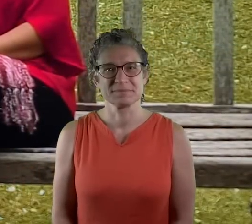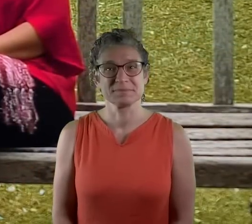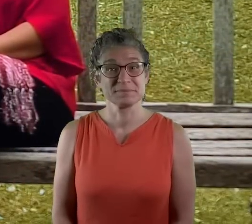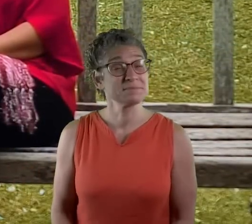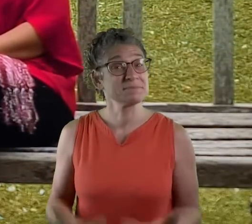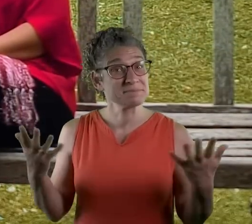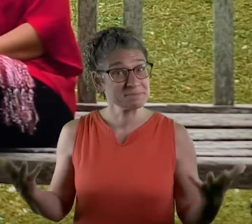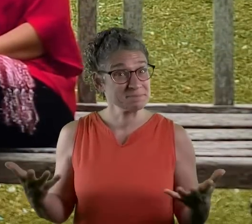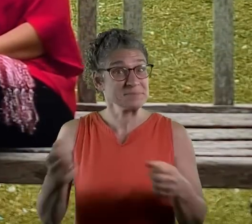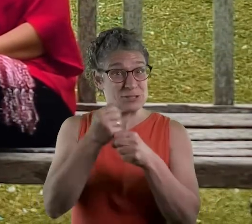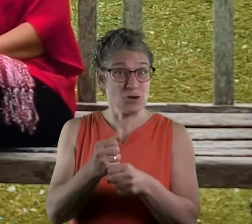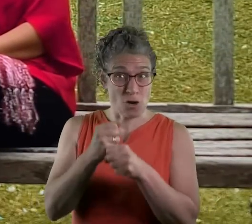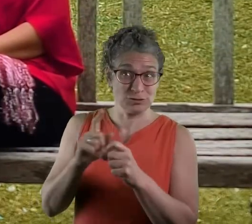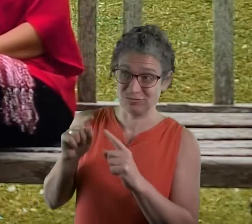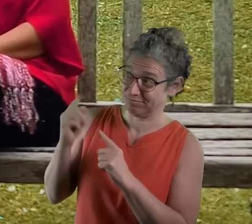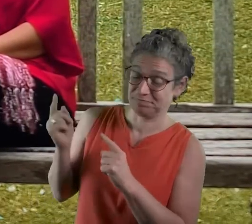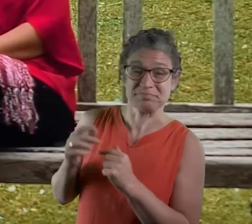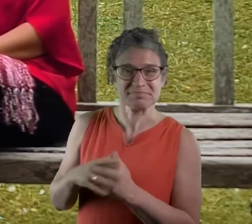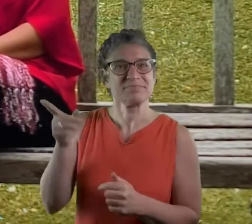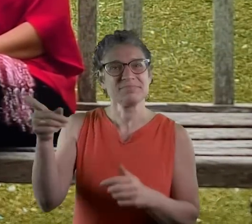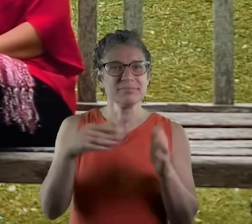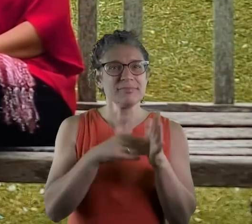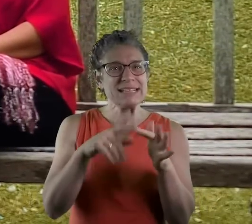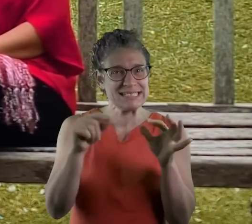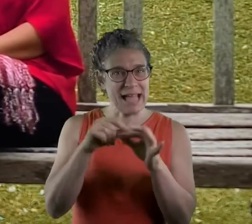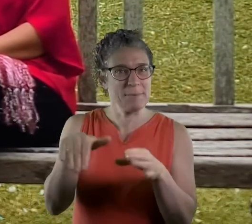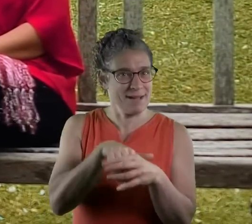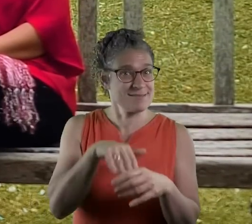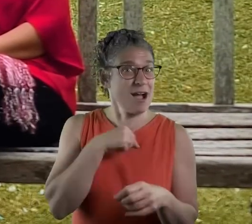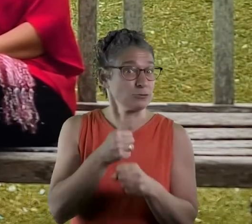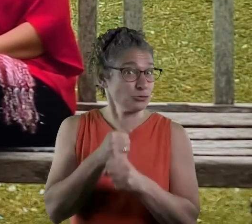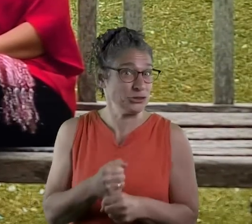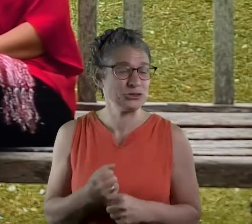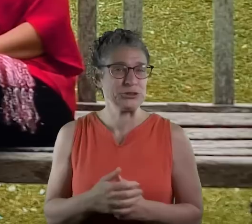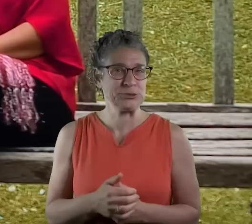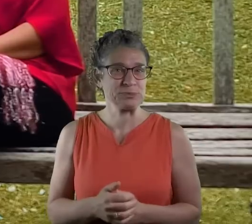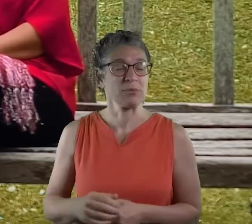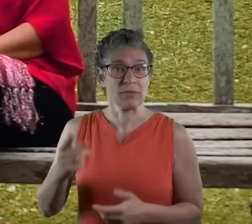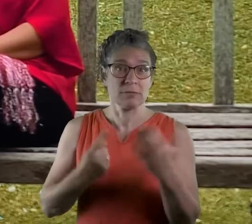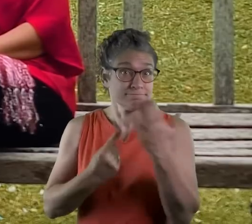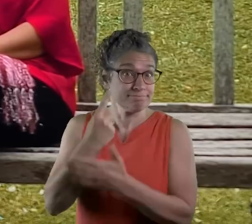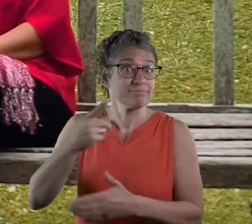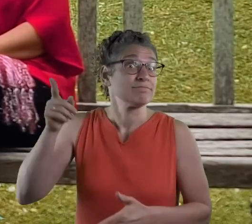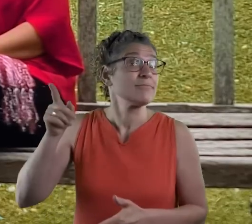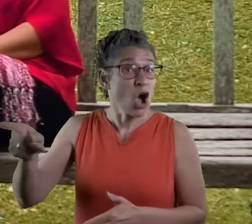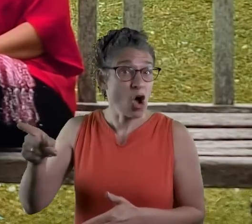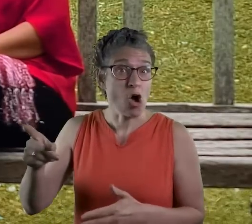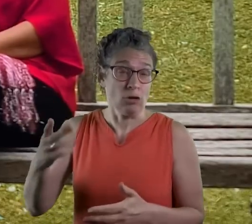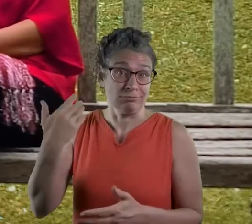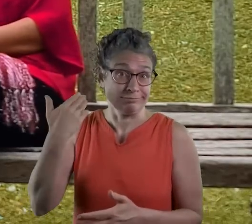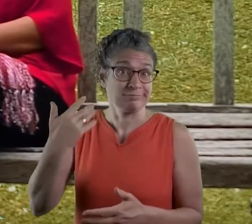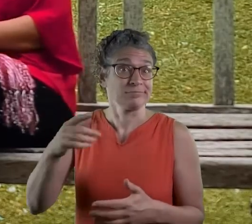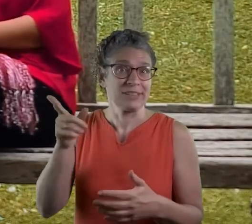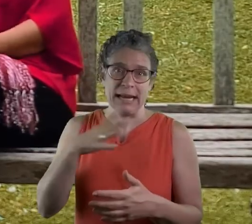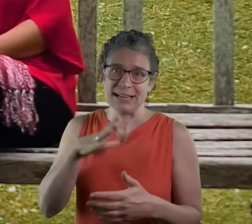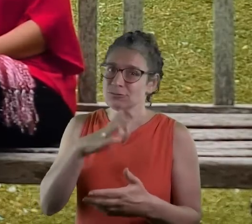I'm here outside St. Faith's with Zeb, who's a member of our church community. Zeb has a story of having to trust